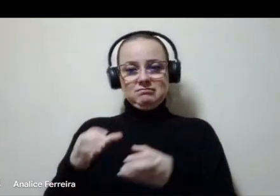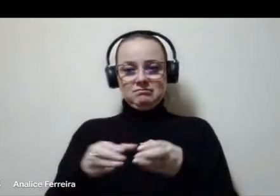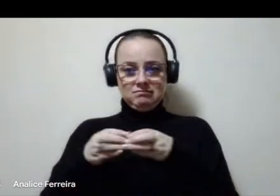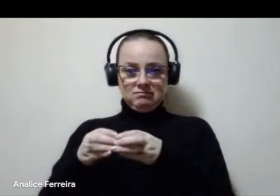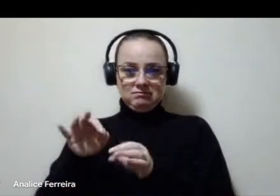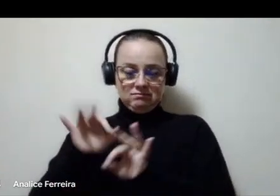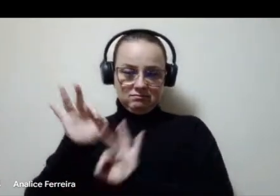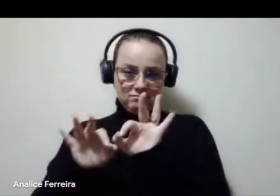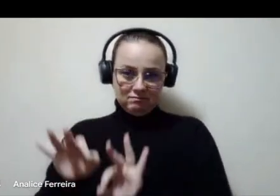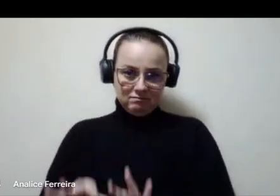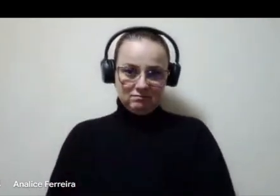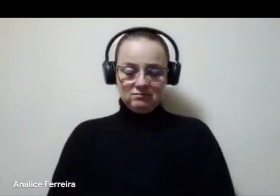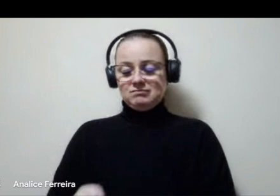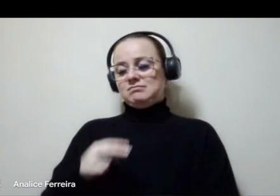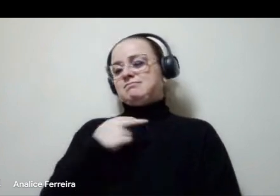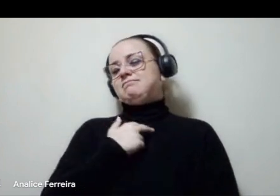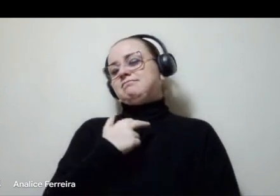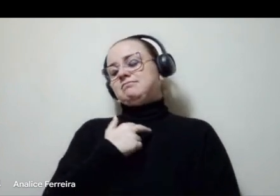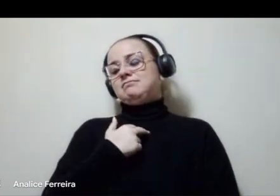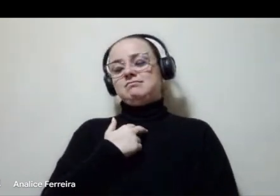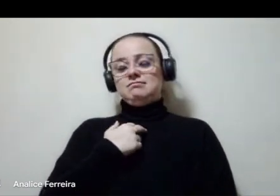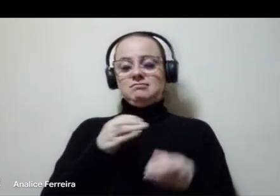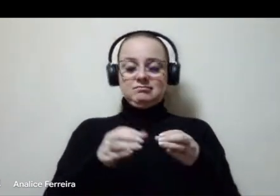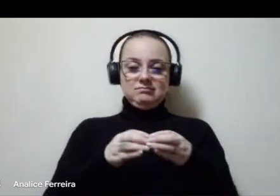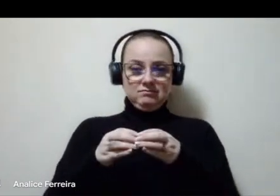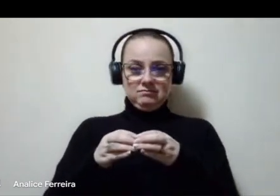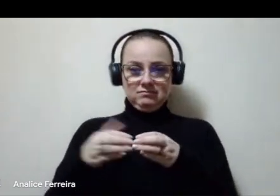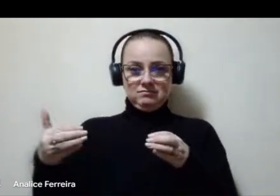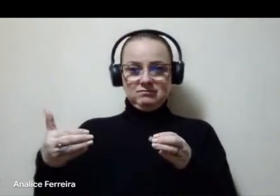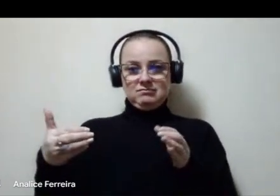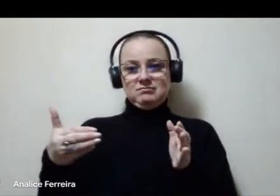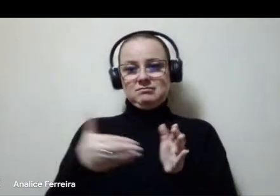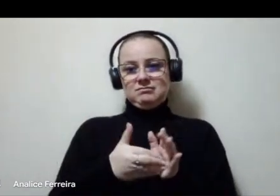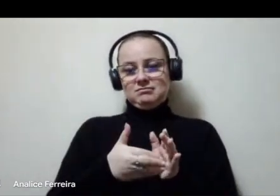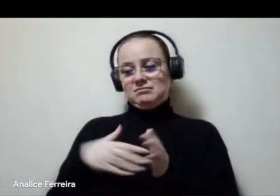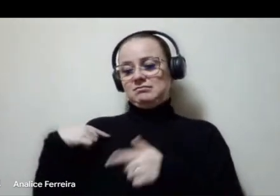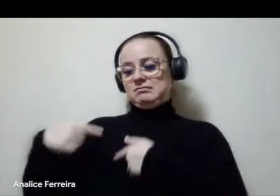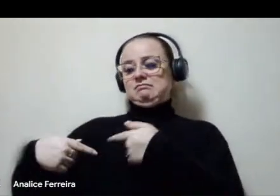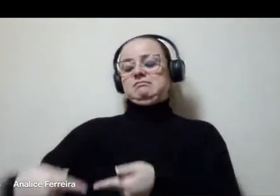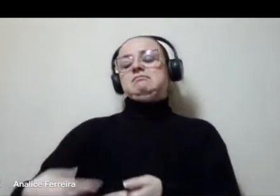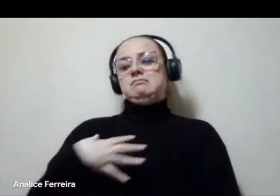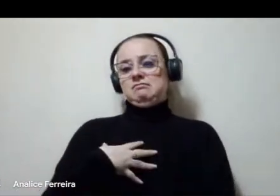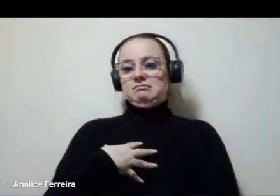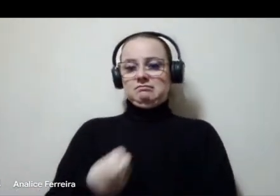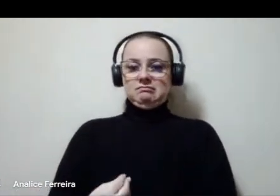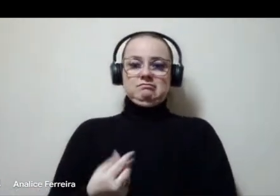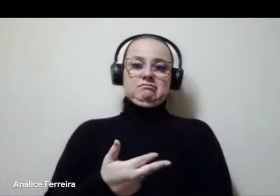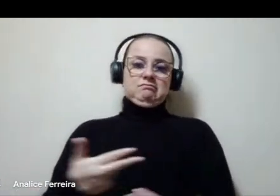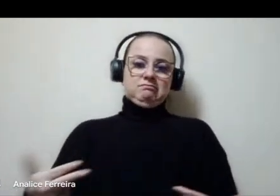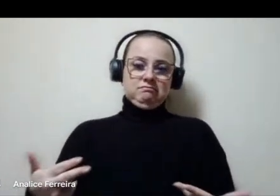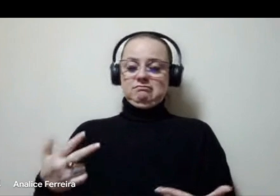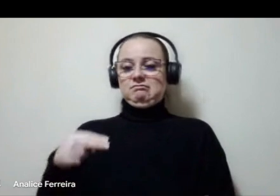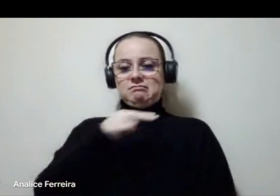of the project, they can't be part of of the family that make part of the editals. So,